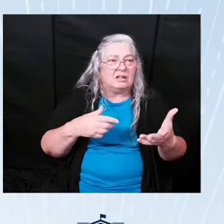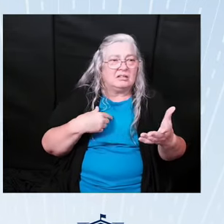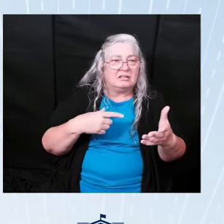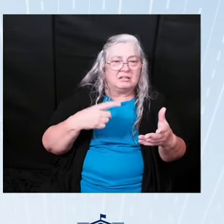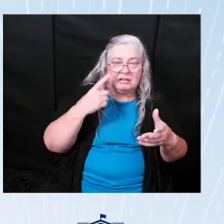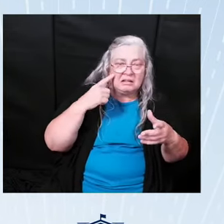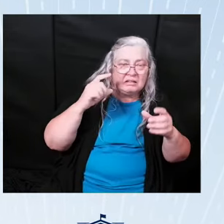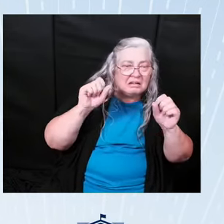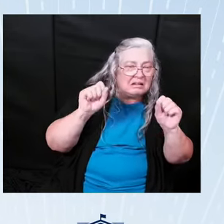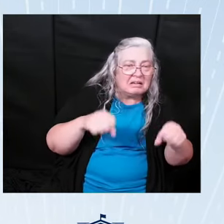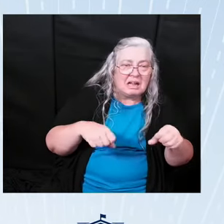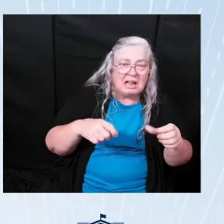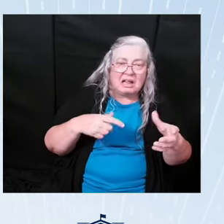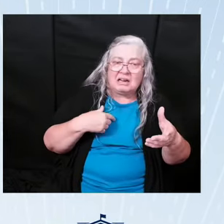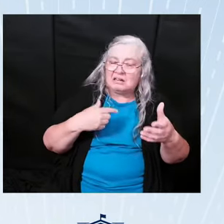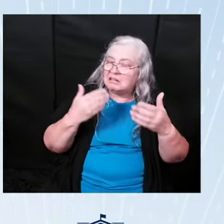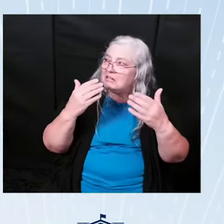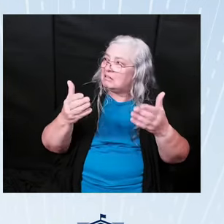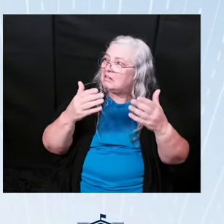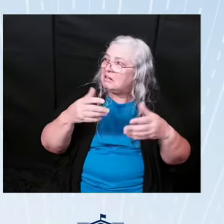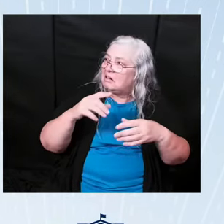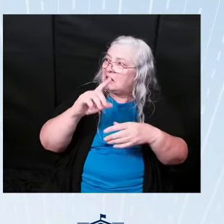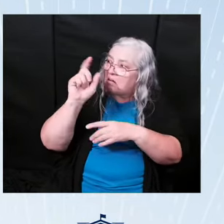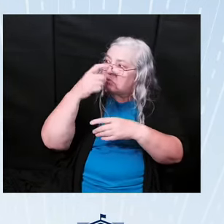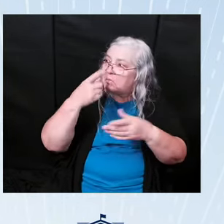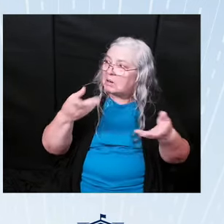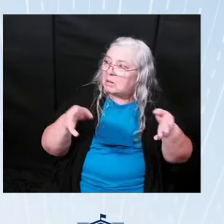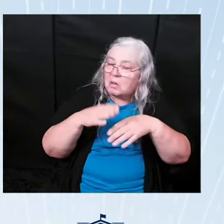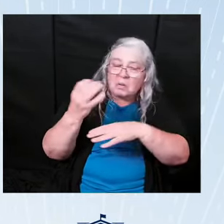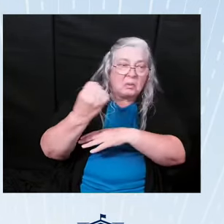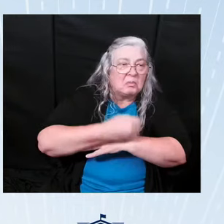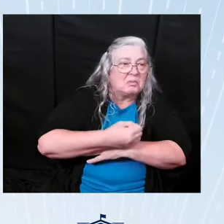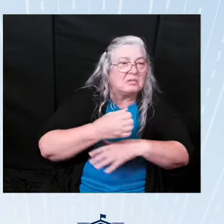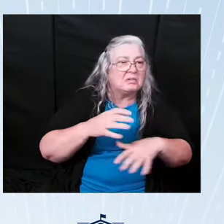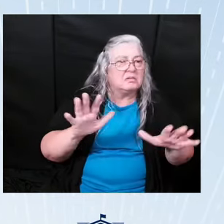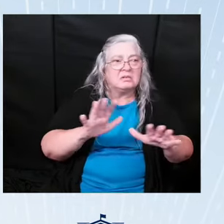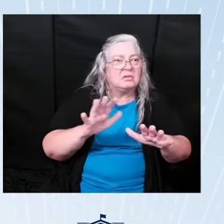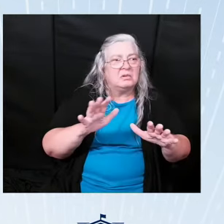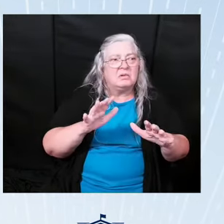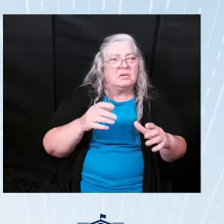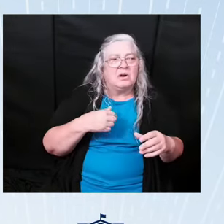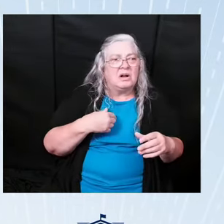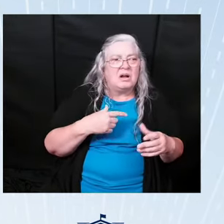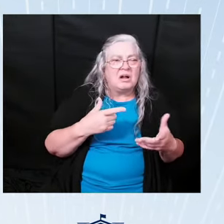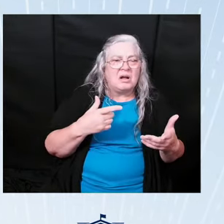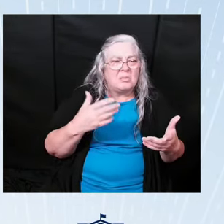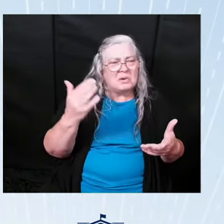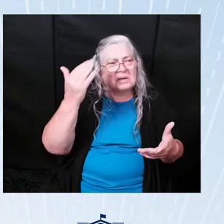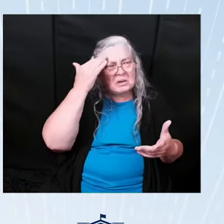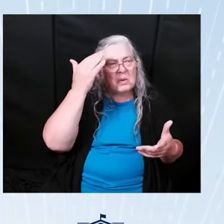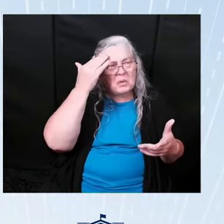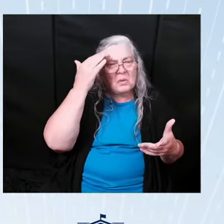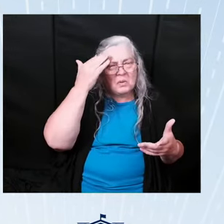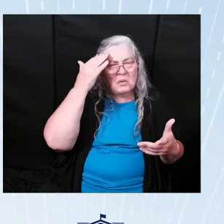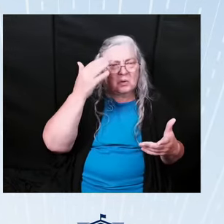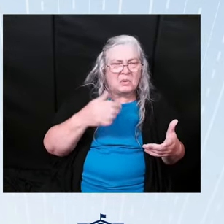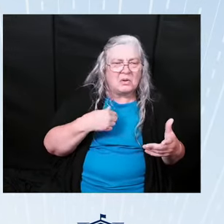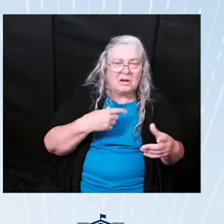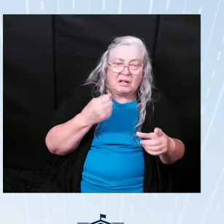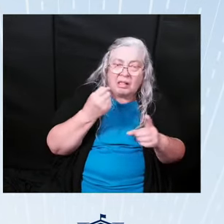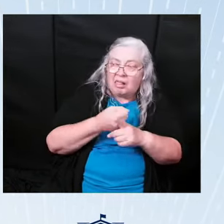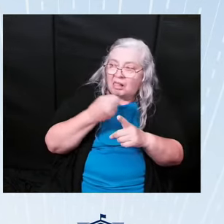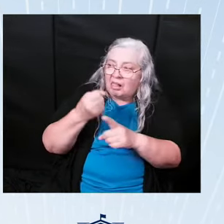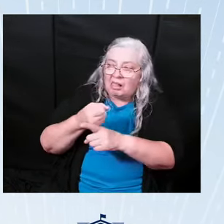But we know that as climate disasters become more frequent, we are going to